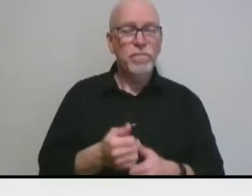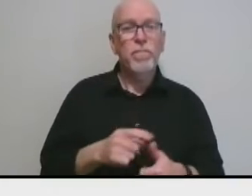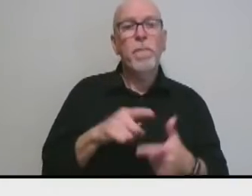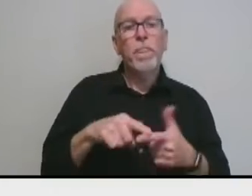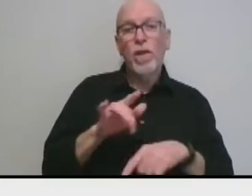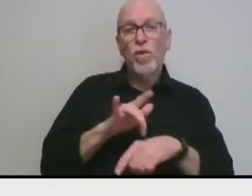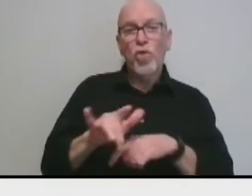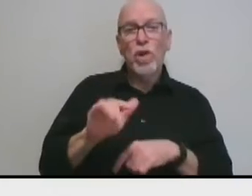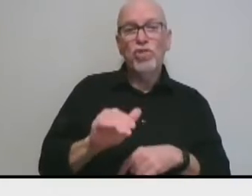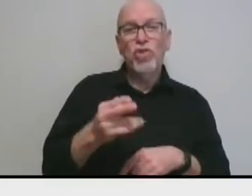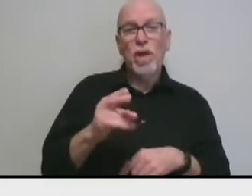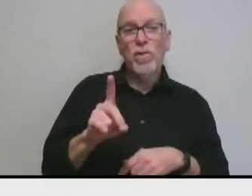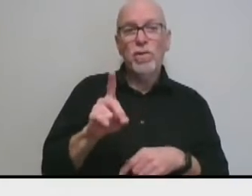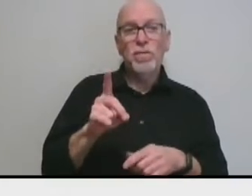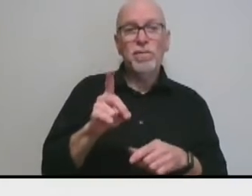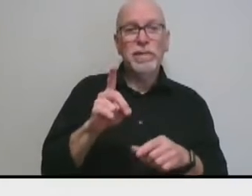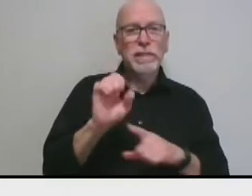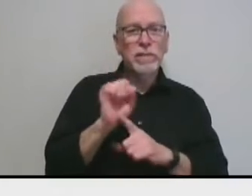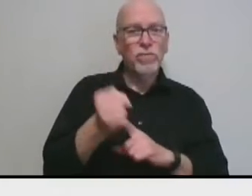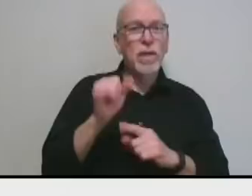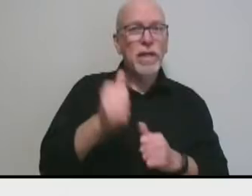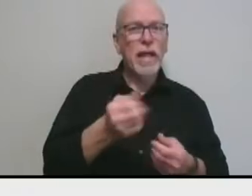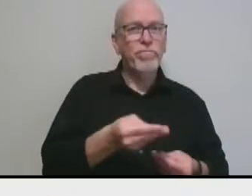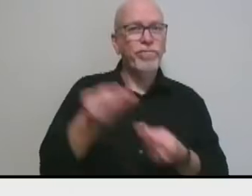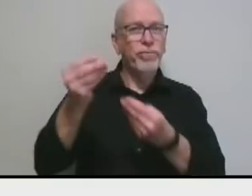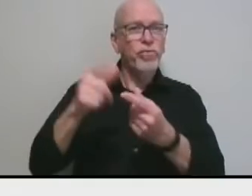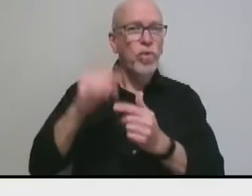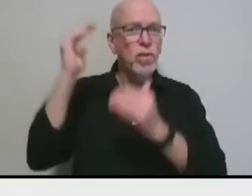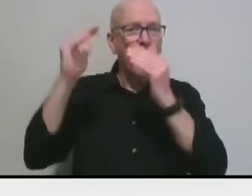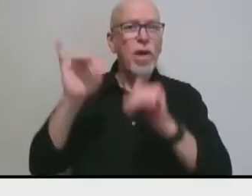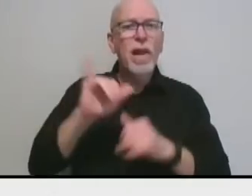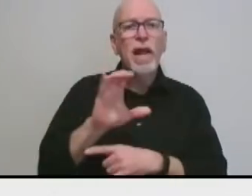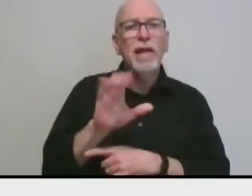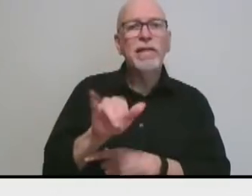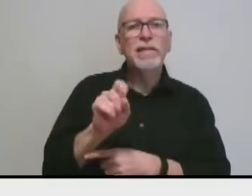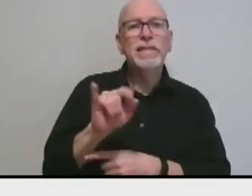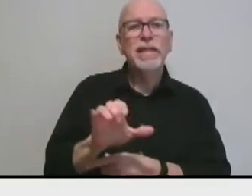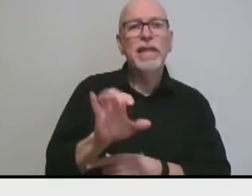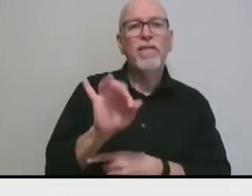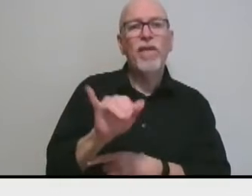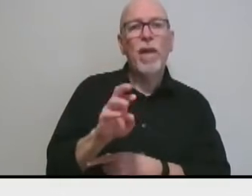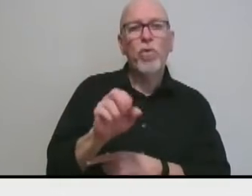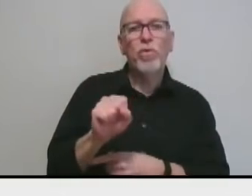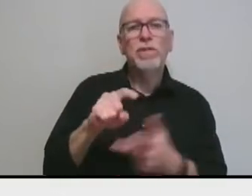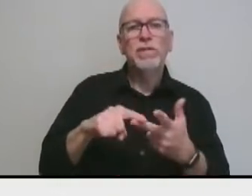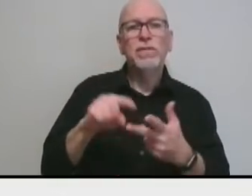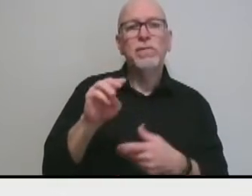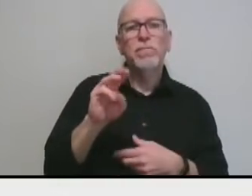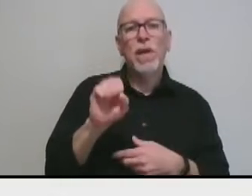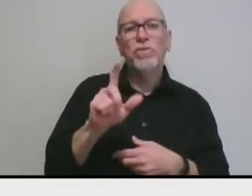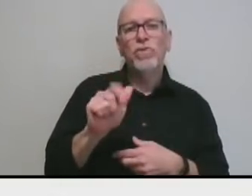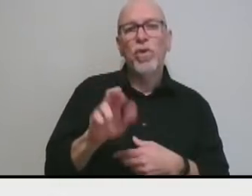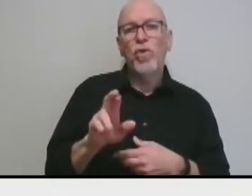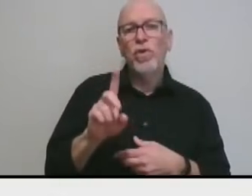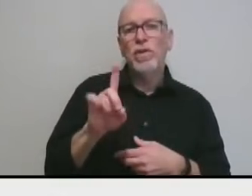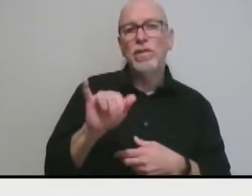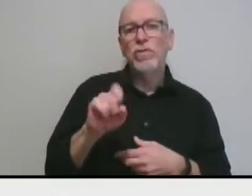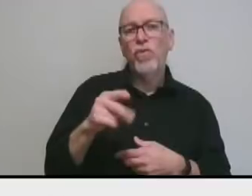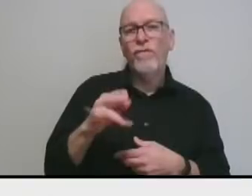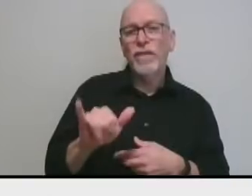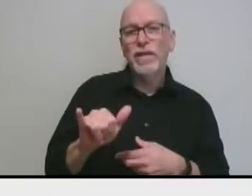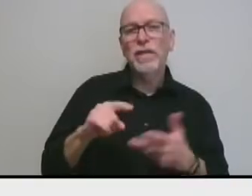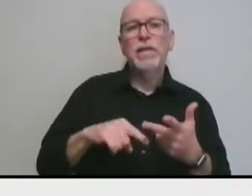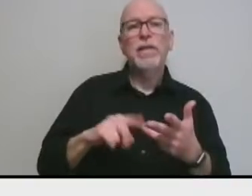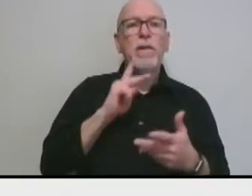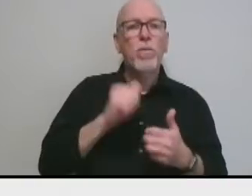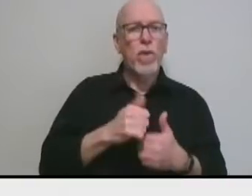childhood conditions that are carried into adulthood, including cystic fibrosis, muscular dystrophy, people born with severe heart defects